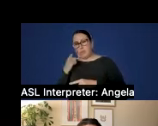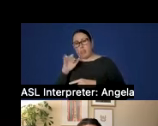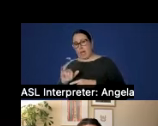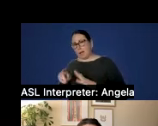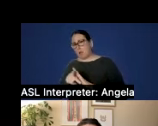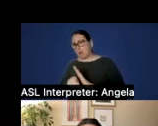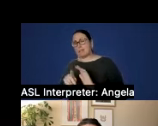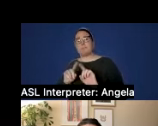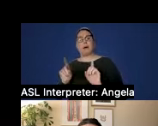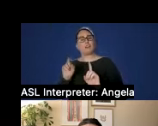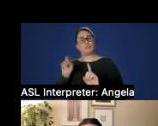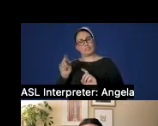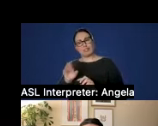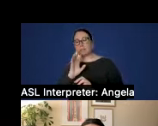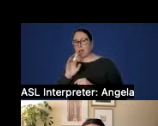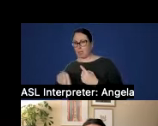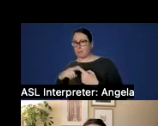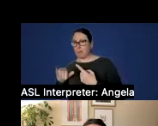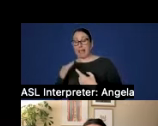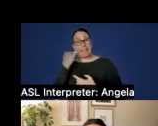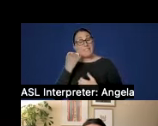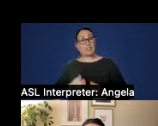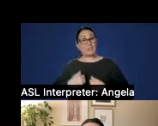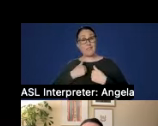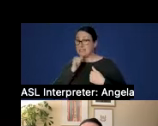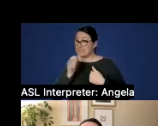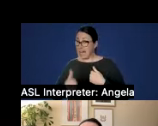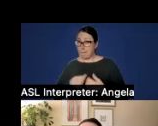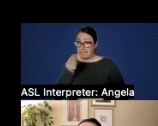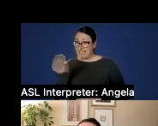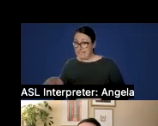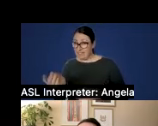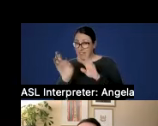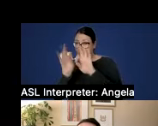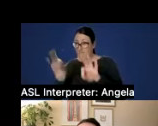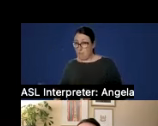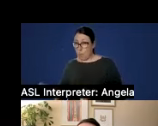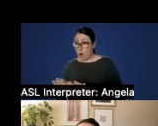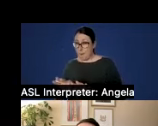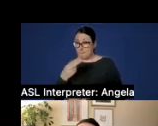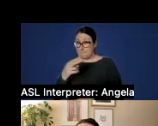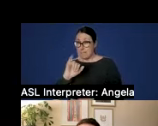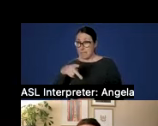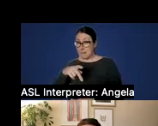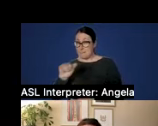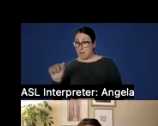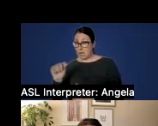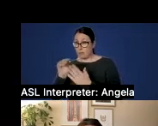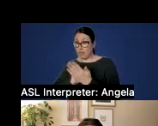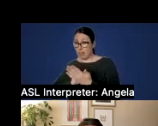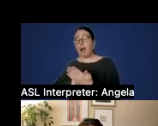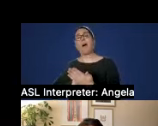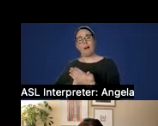if the survivor has not been given that HIPAA form to fill out, you can speak up on their behalf and make sure that it has been reviewed